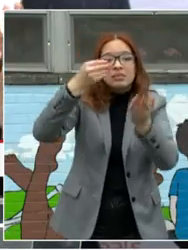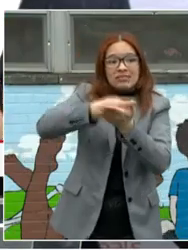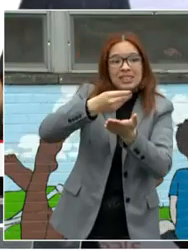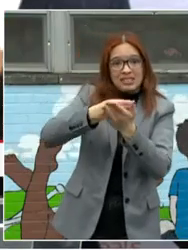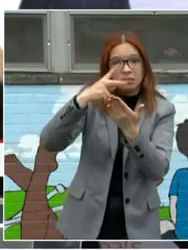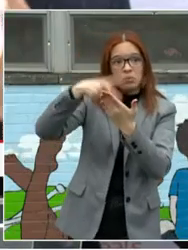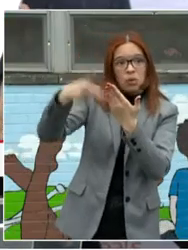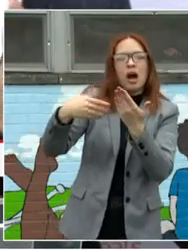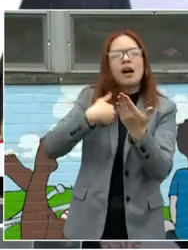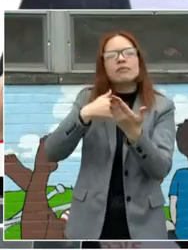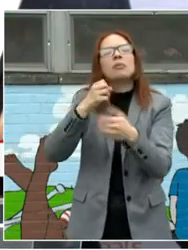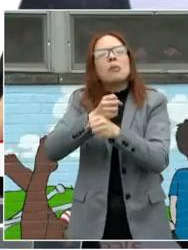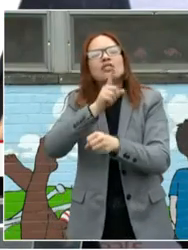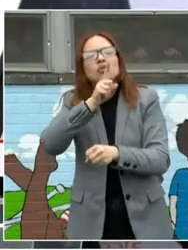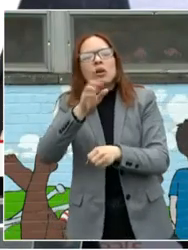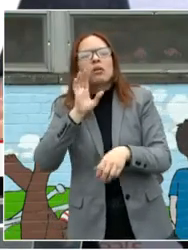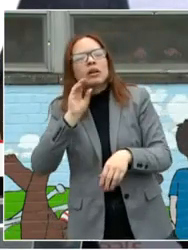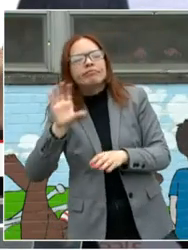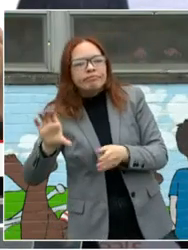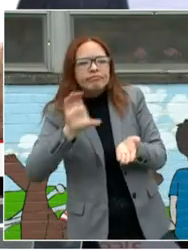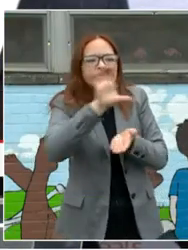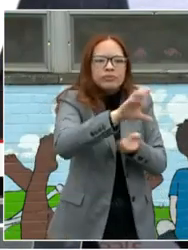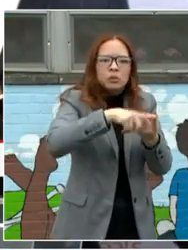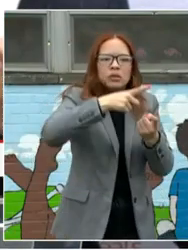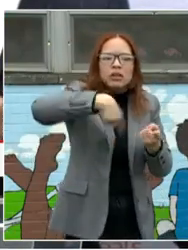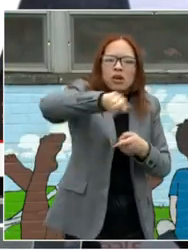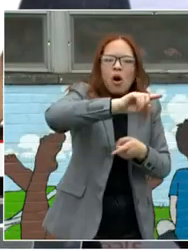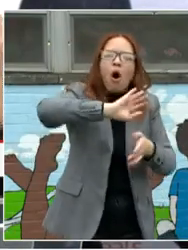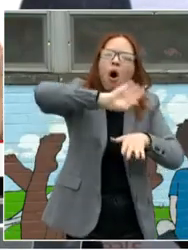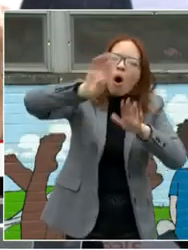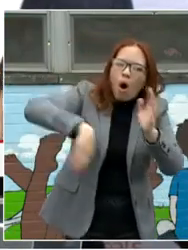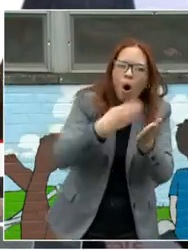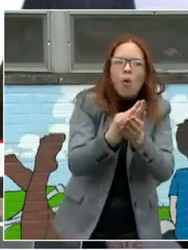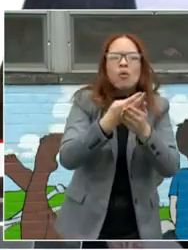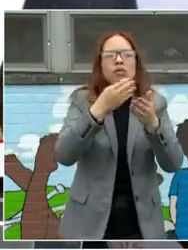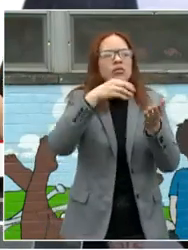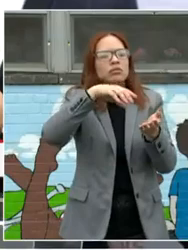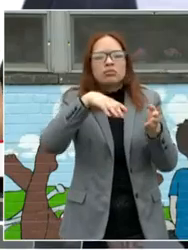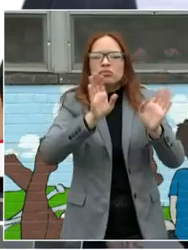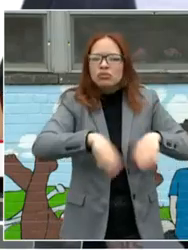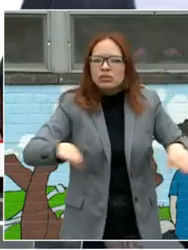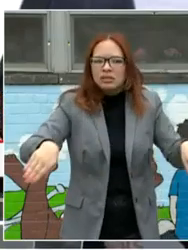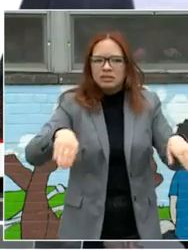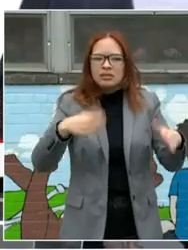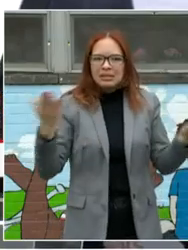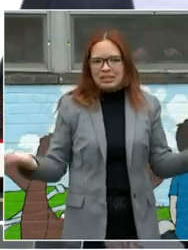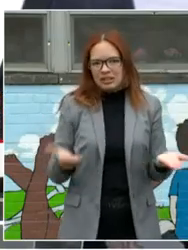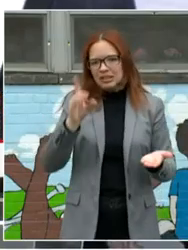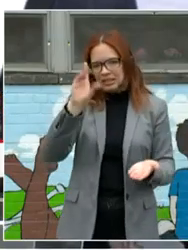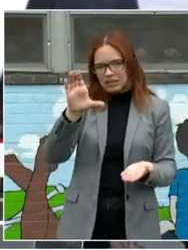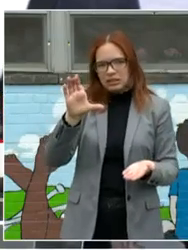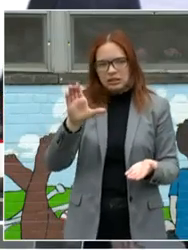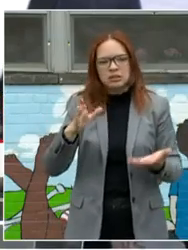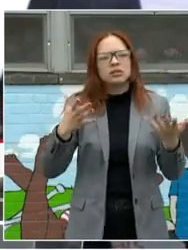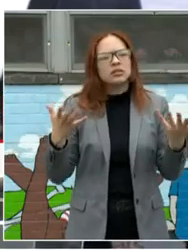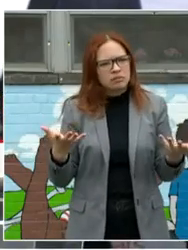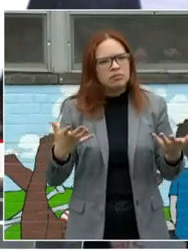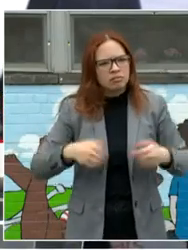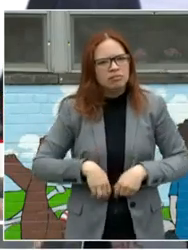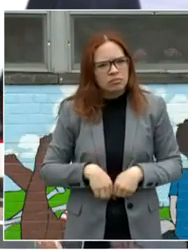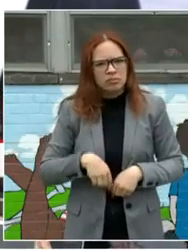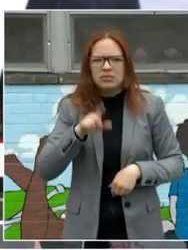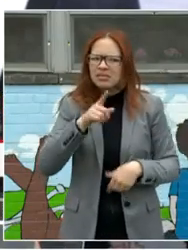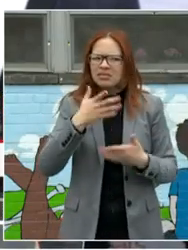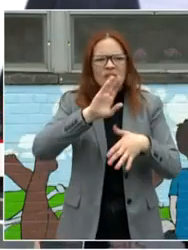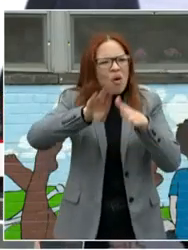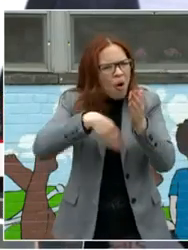early learning for all of our early learners exists and happens in DC, because we know that all of our children, all of our families